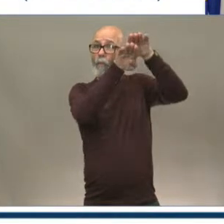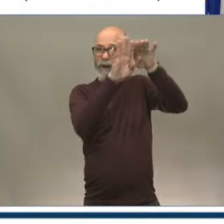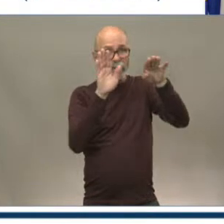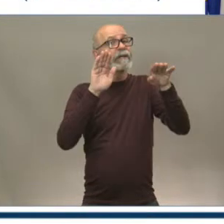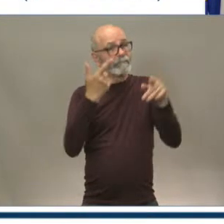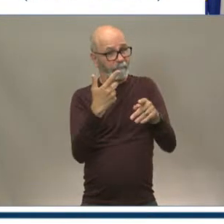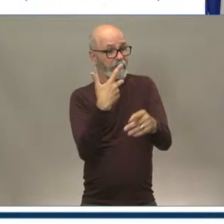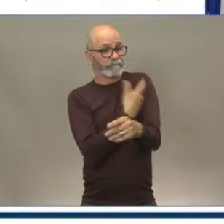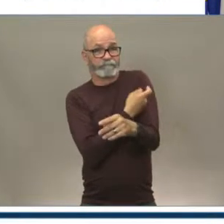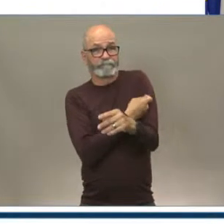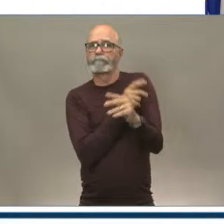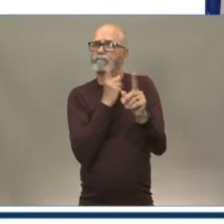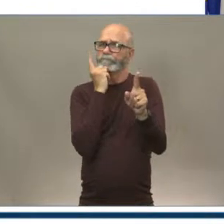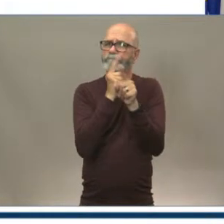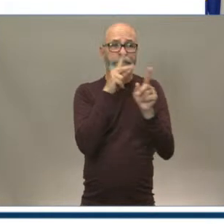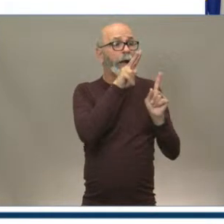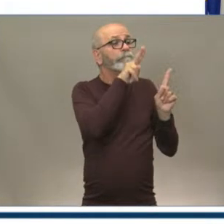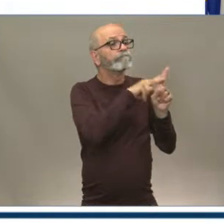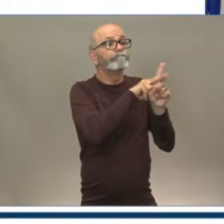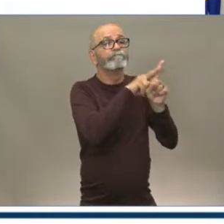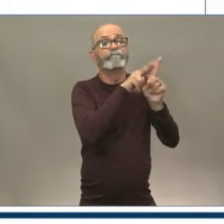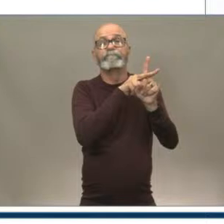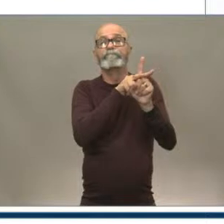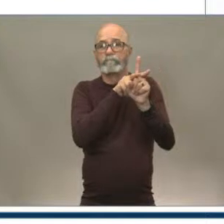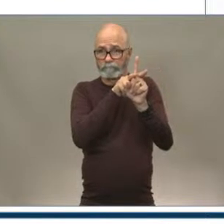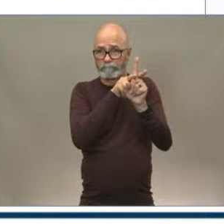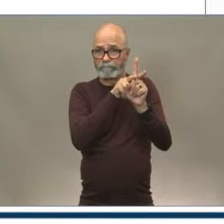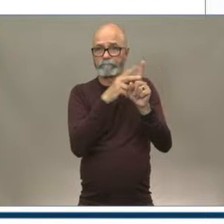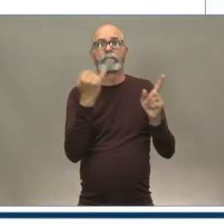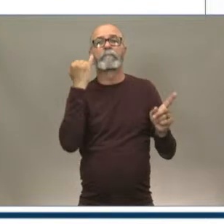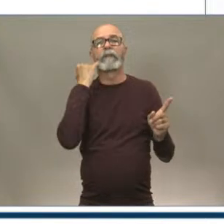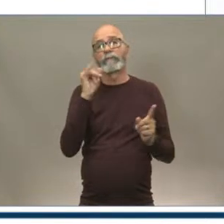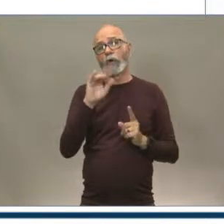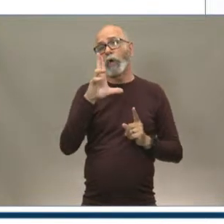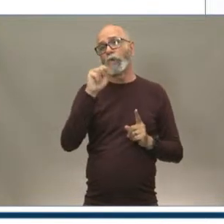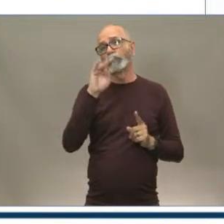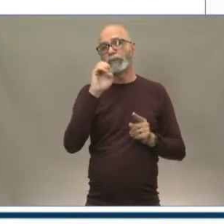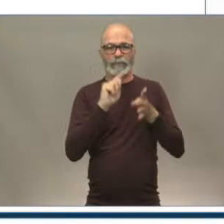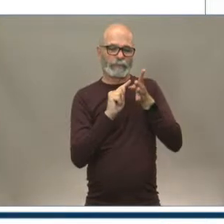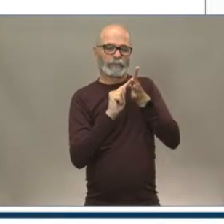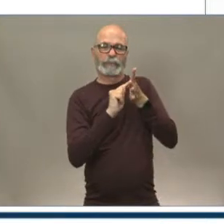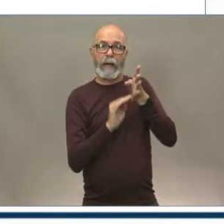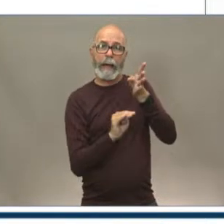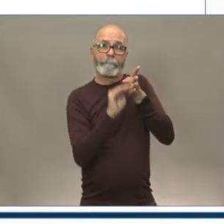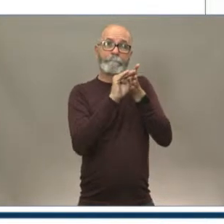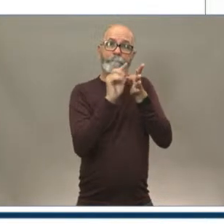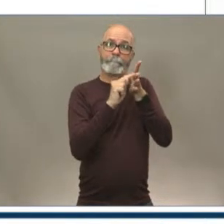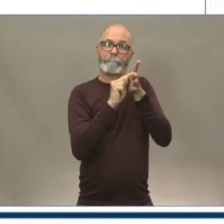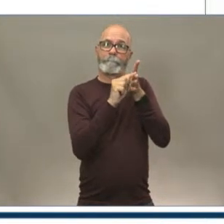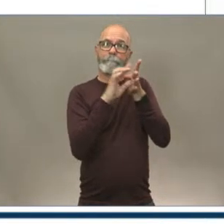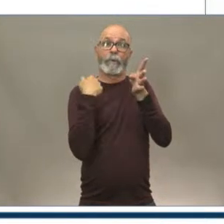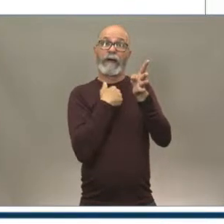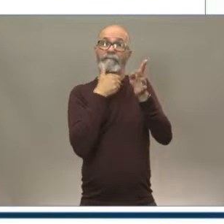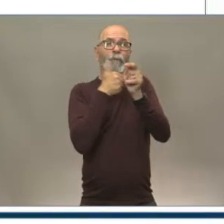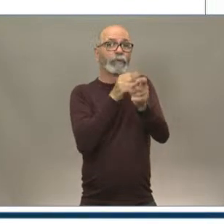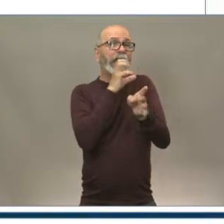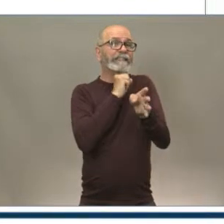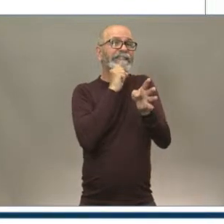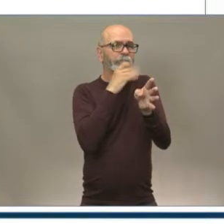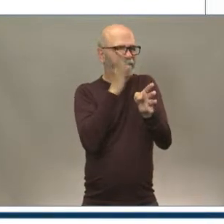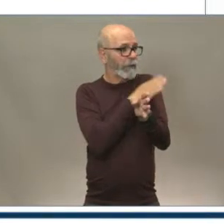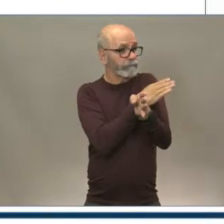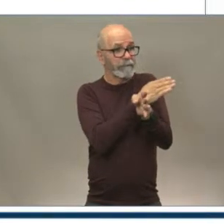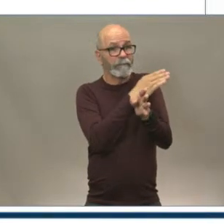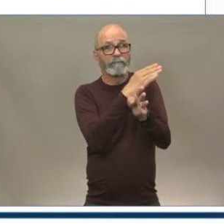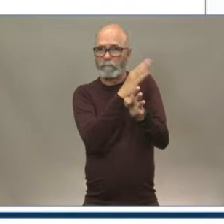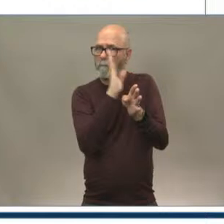book their vaccine appointment by the middle of June. Our age-based approach is working, and the finish line for the first dose